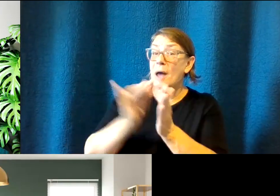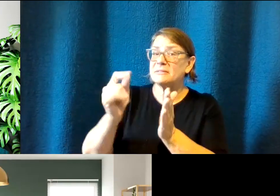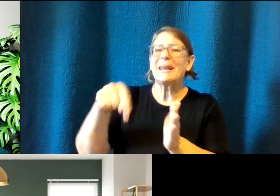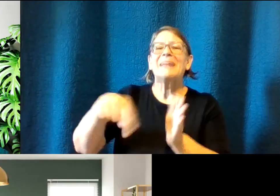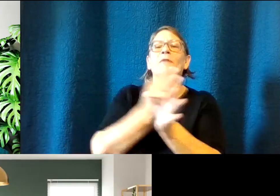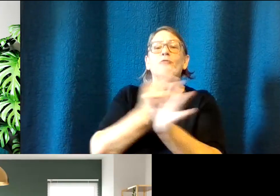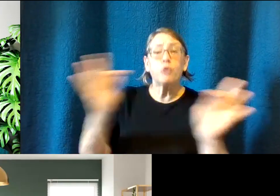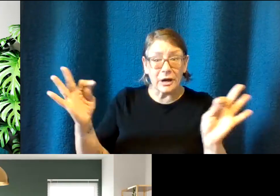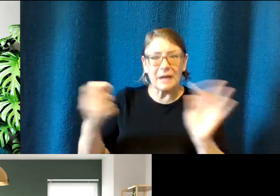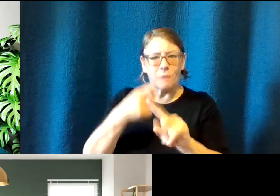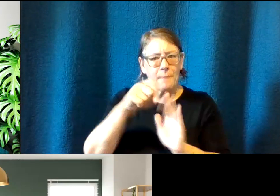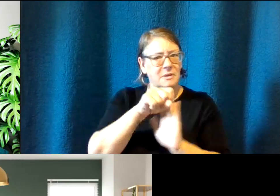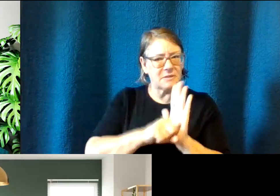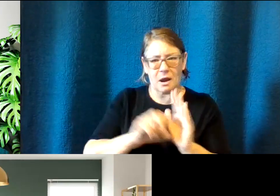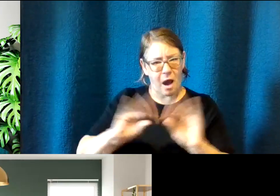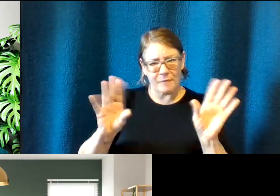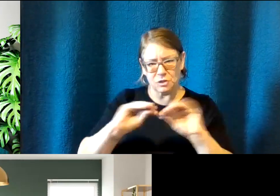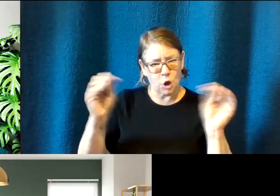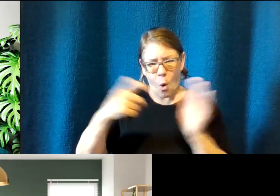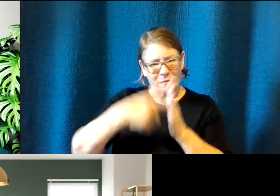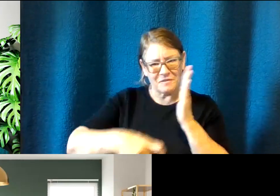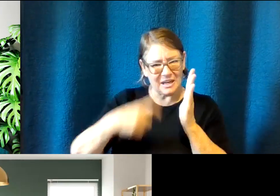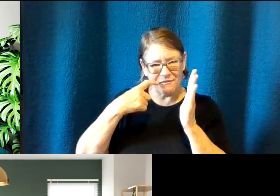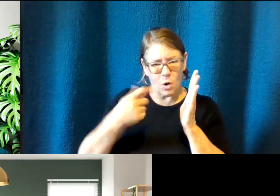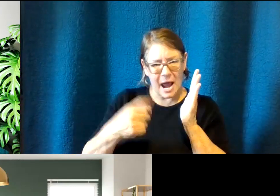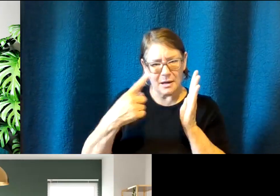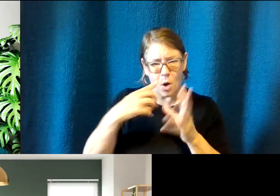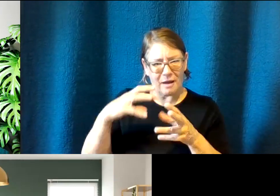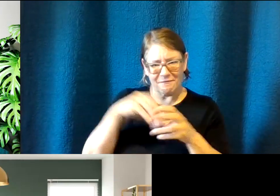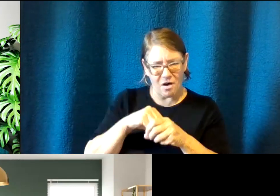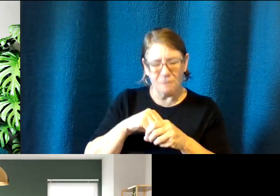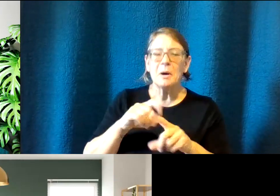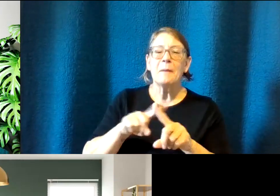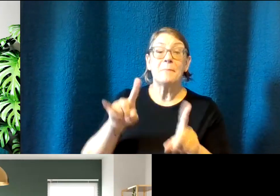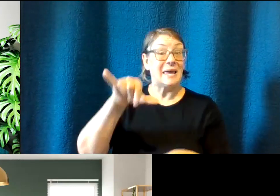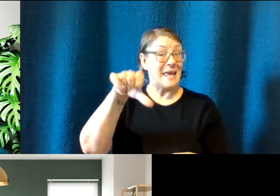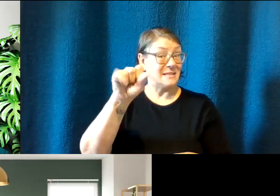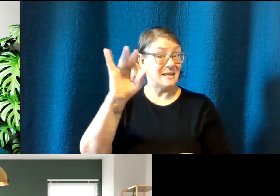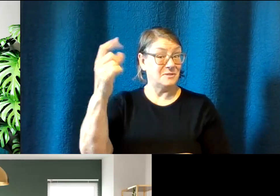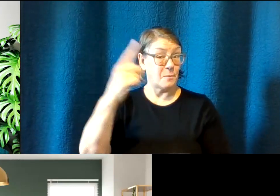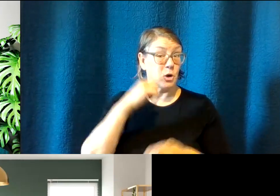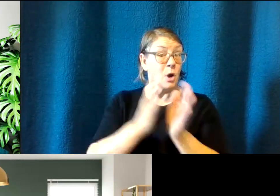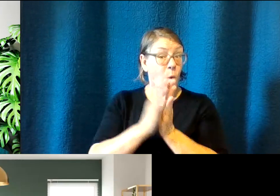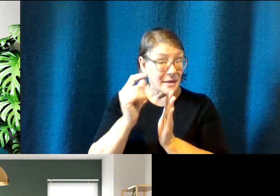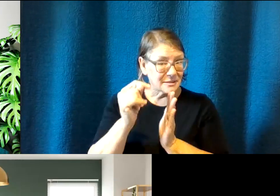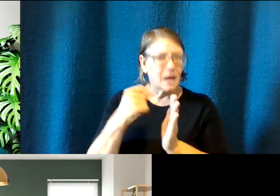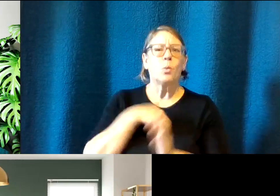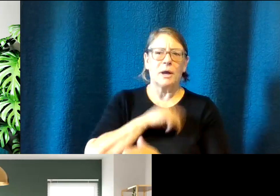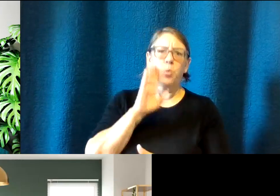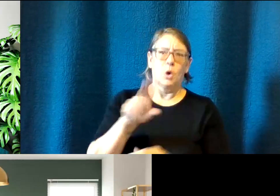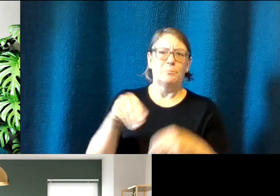state is offering, so there is no fee for anyone involved. But absolutely, if someone requested it, that is something that we would